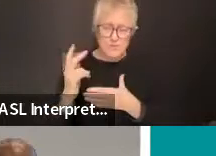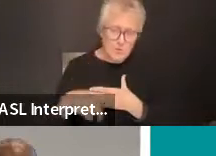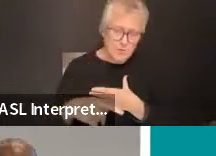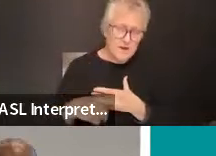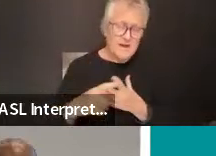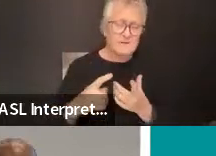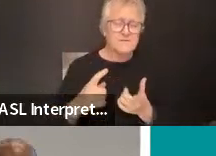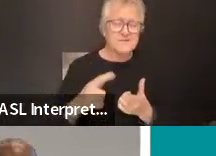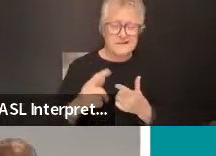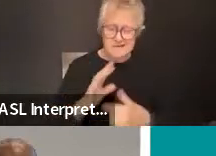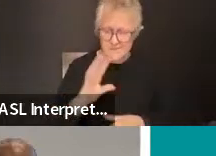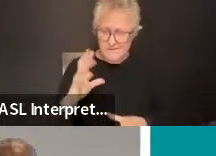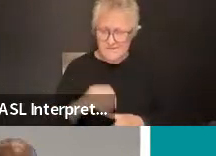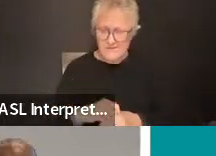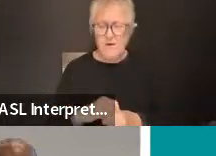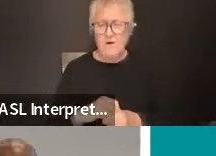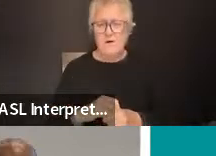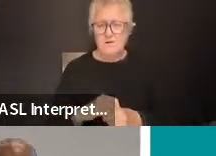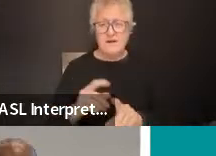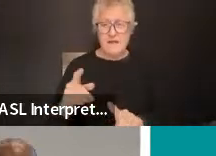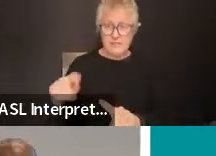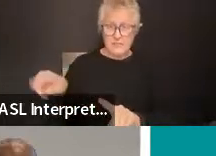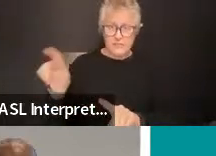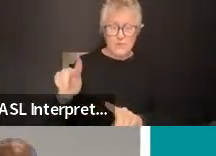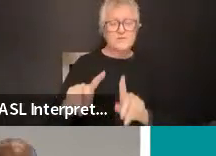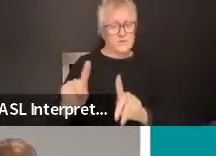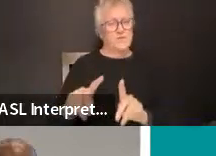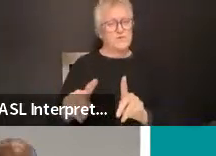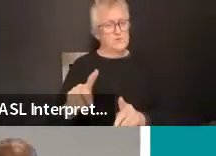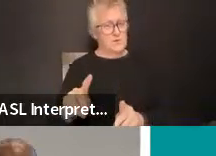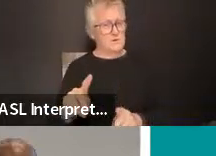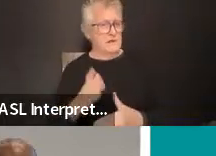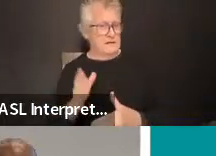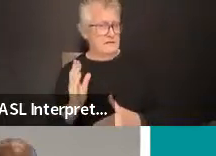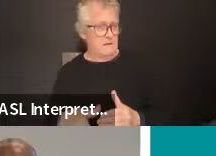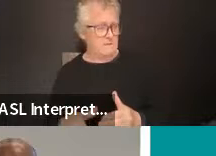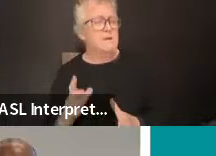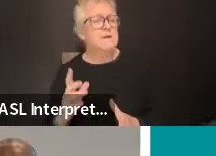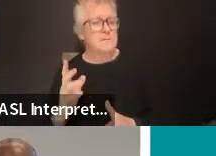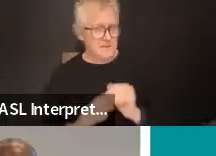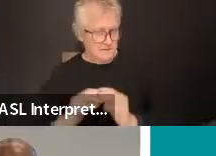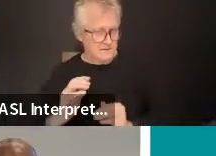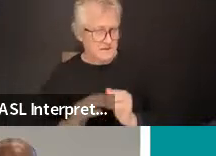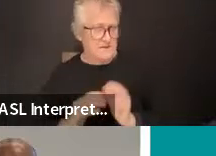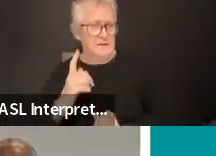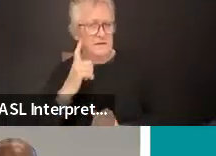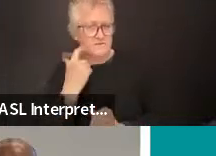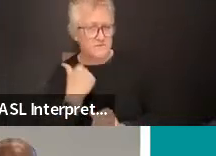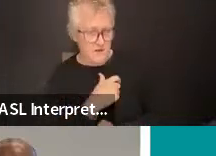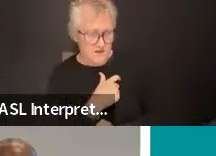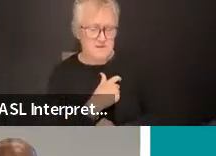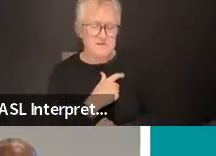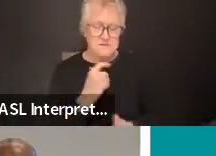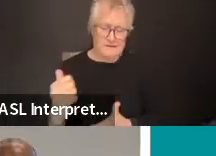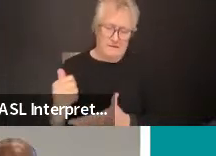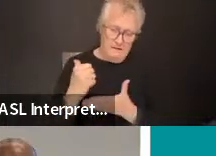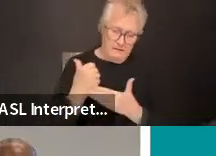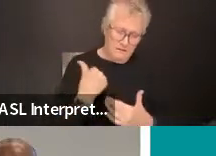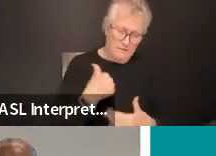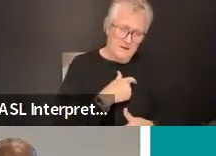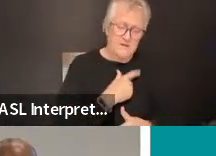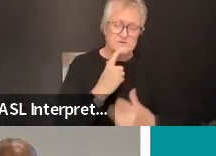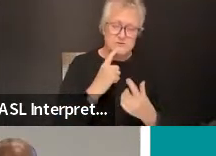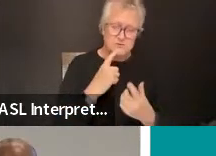folks that are actually going to be building it for us and helping us achieve our